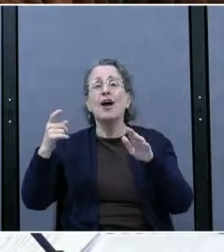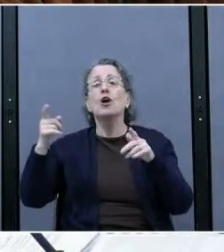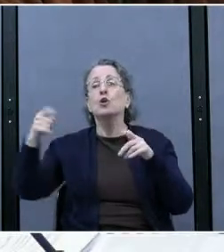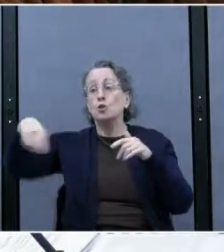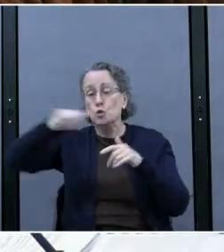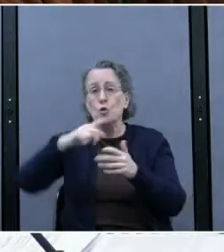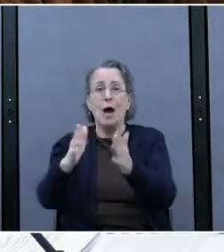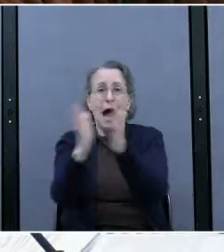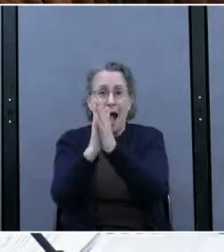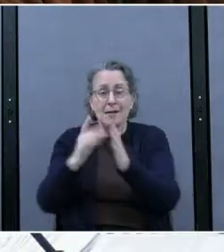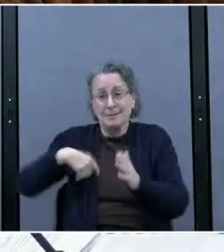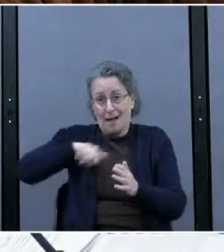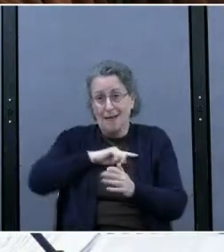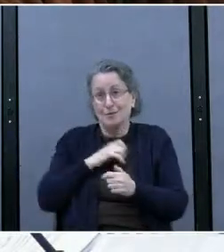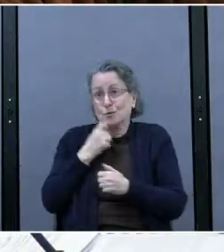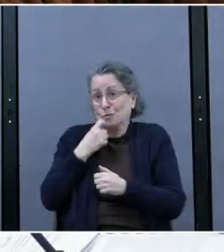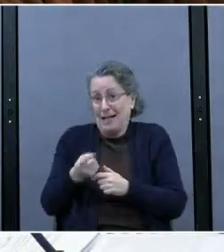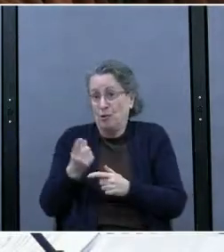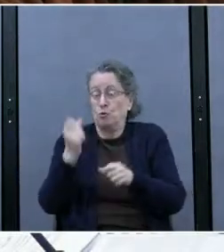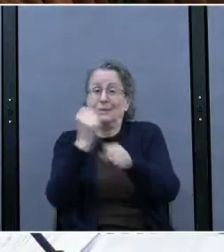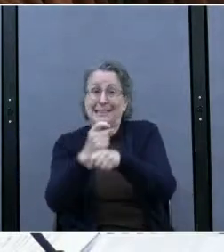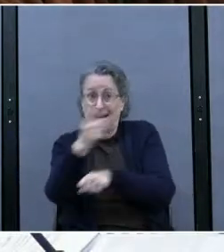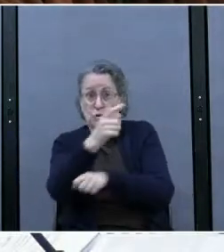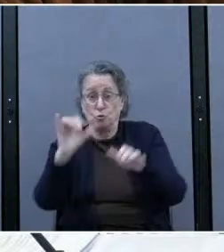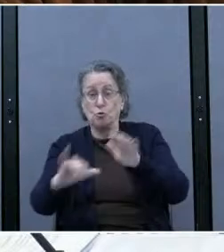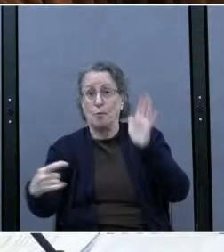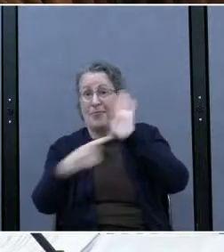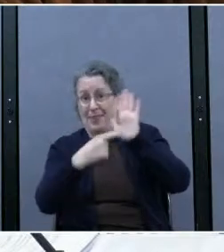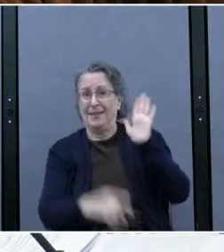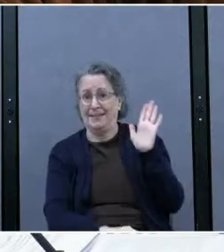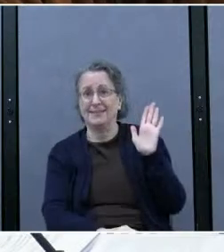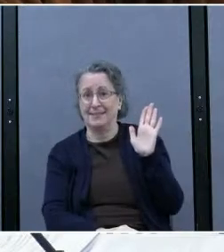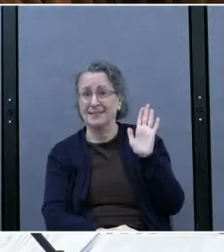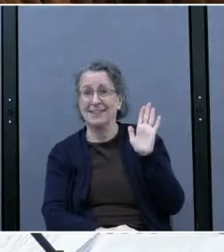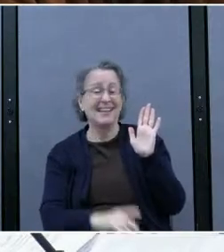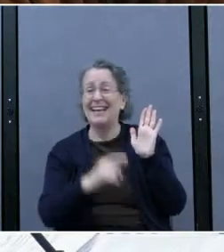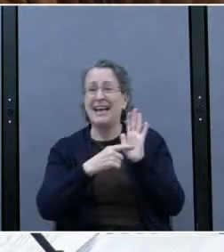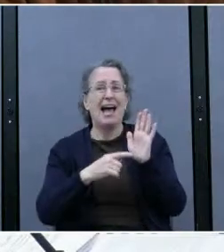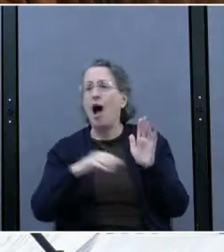year, which is we don't do anything else this way.